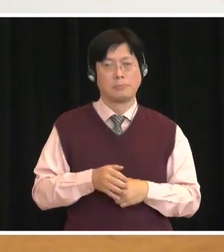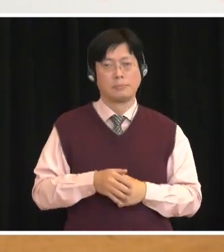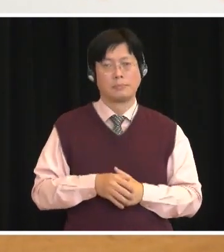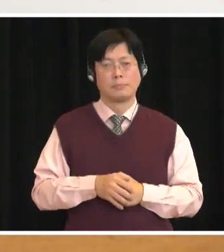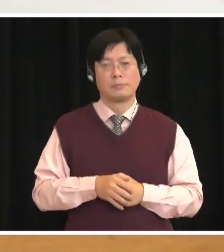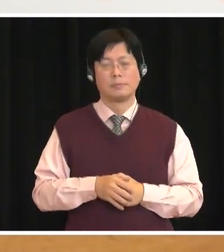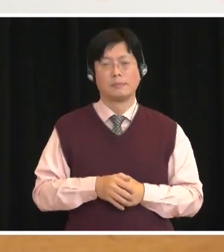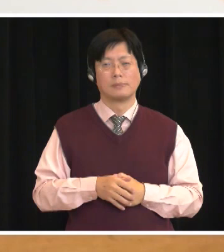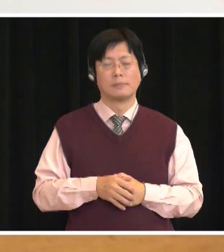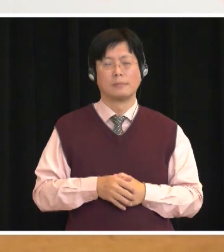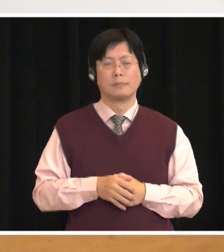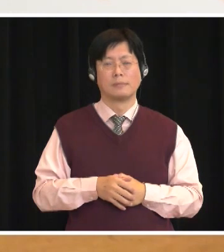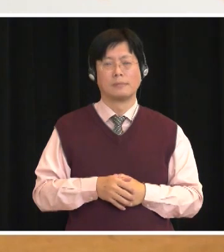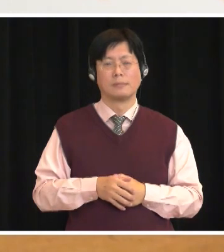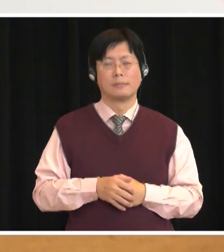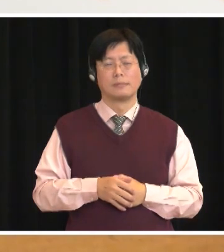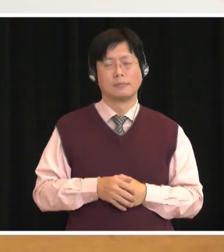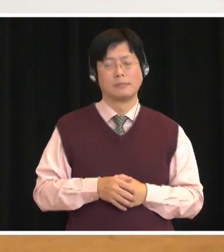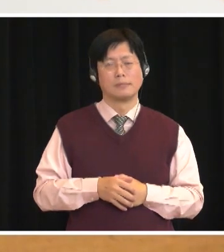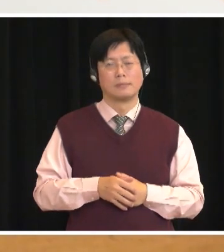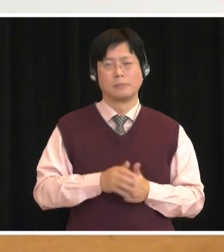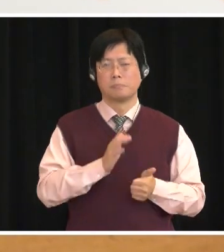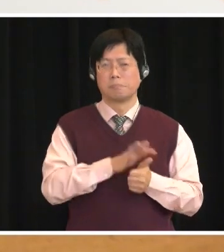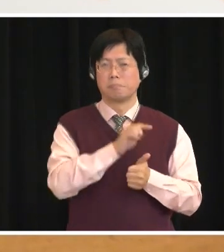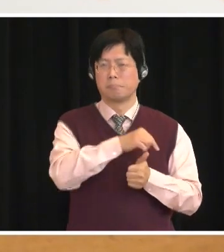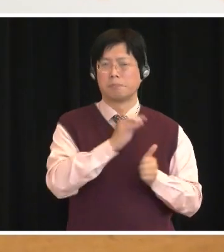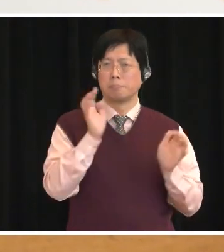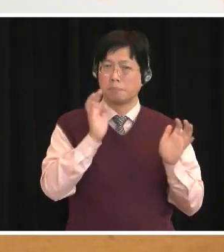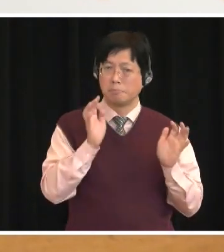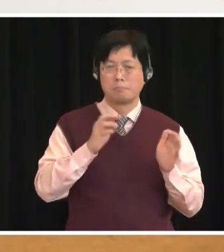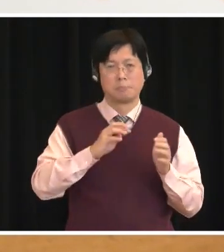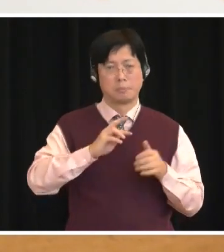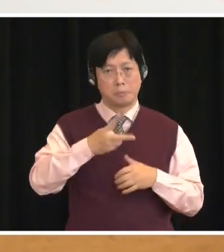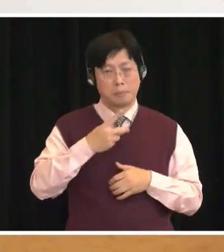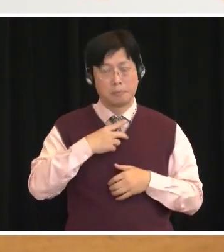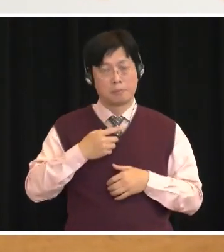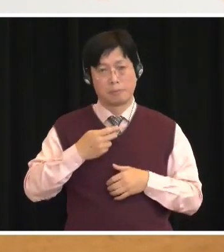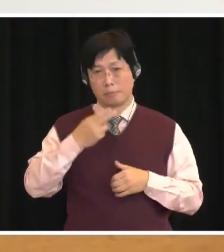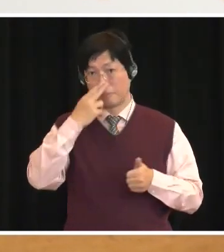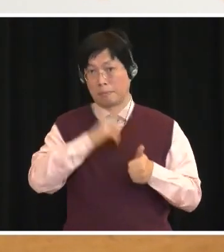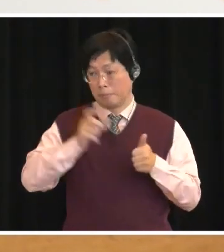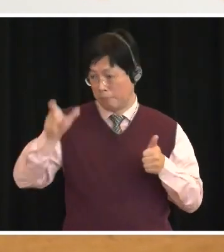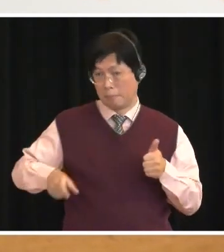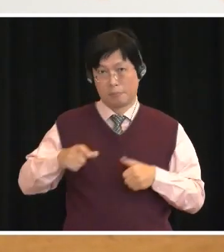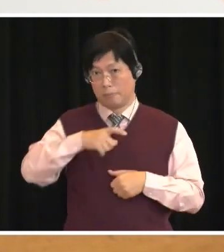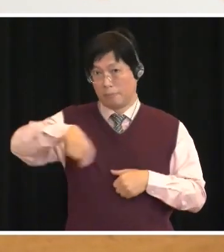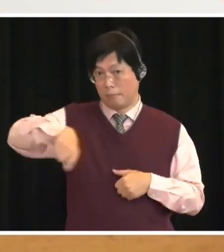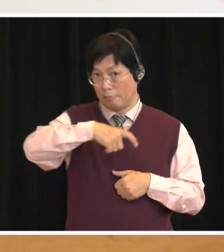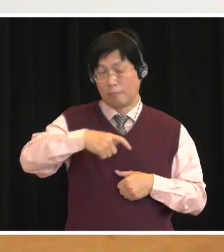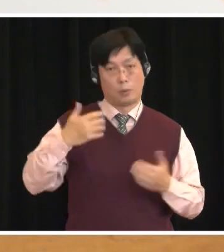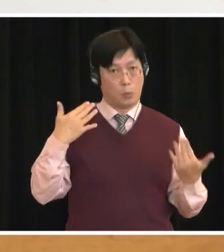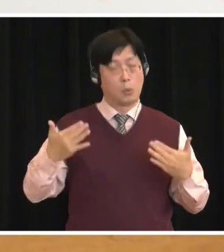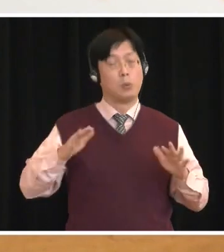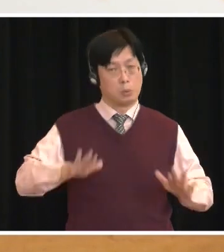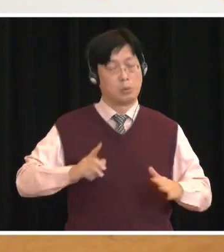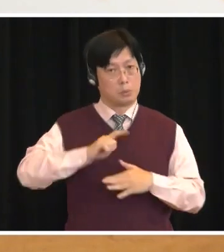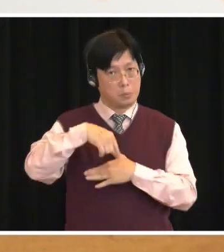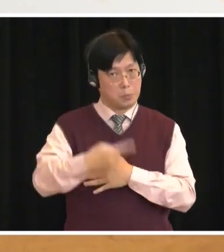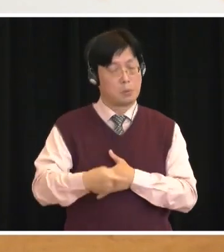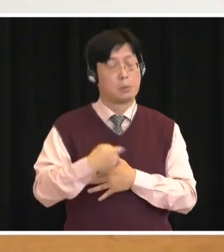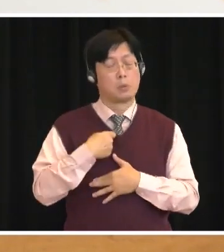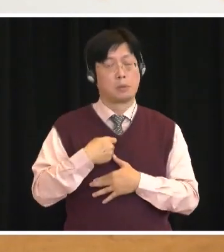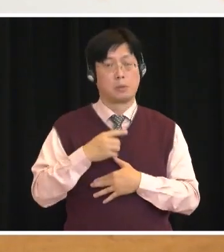understand what he did, how to compensate the victim, and